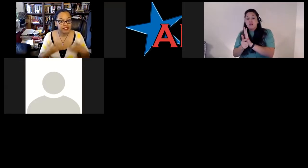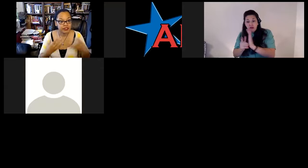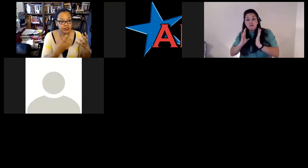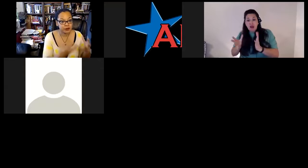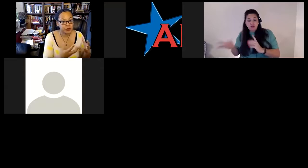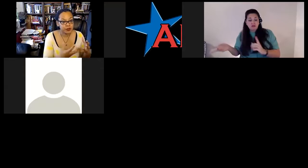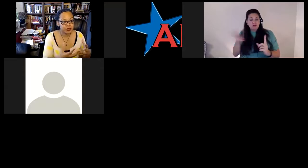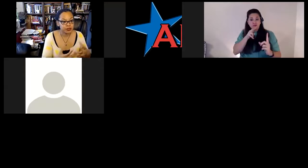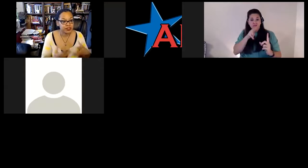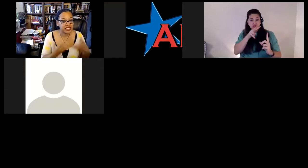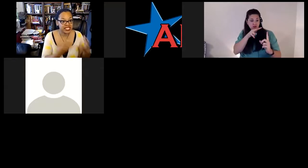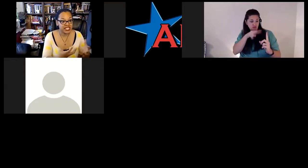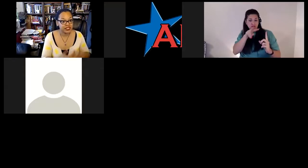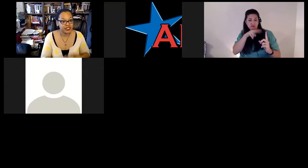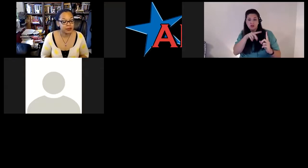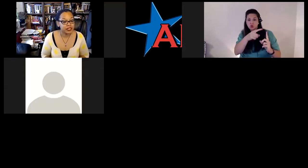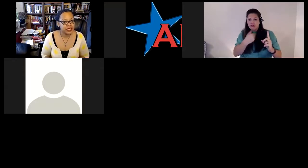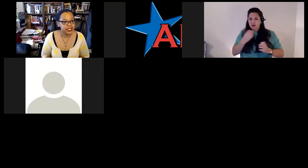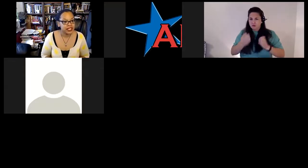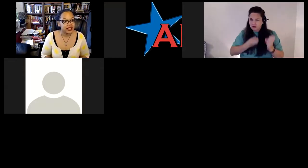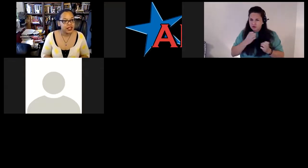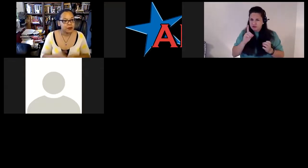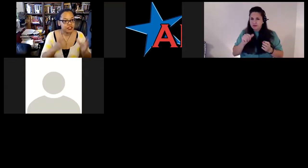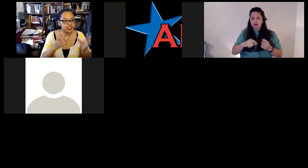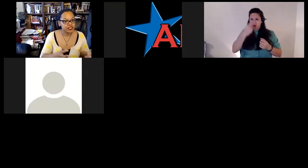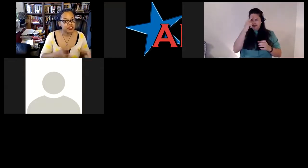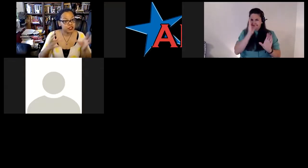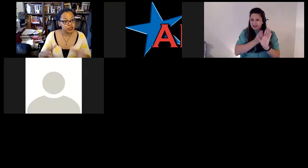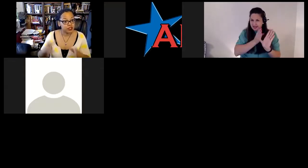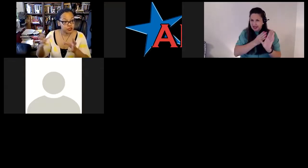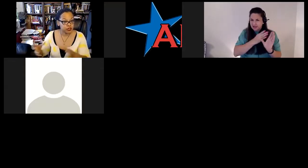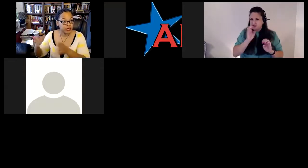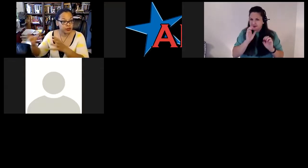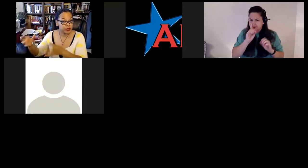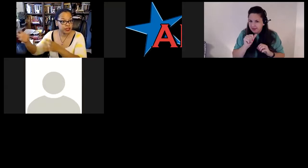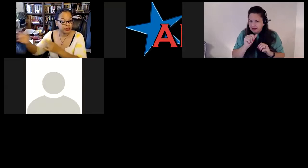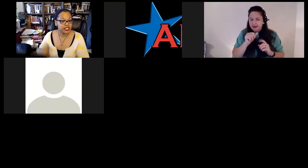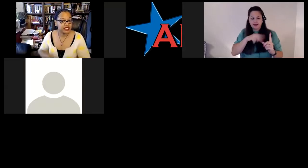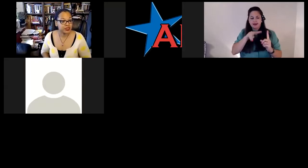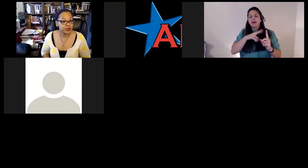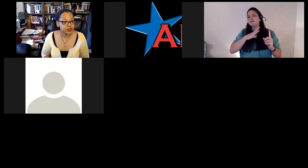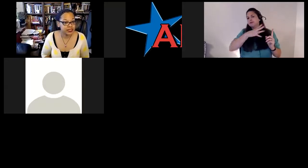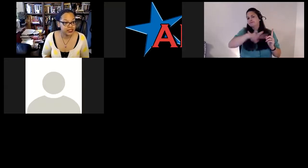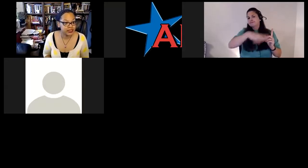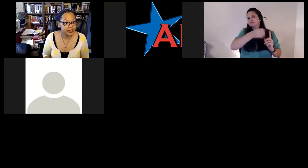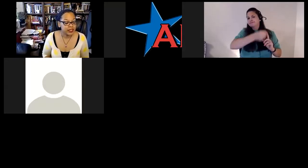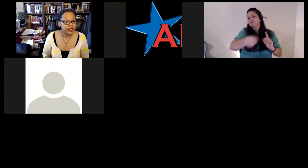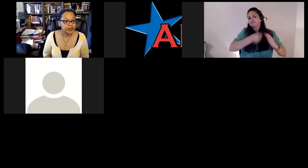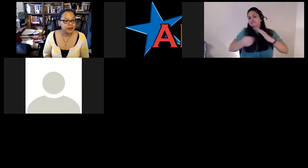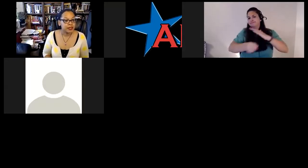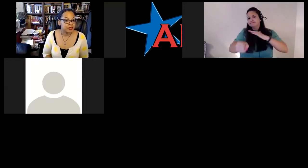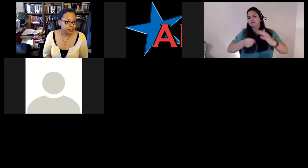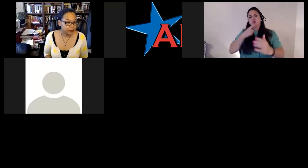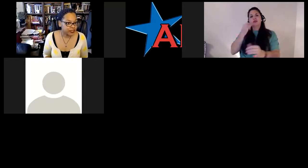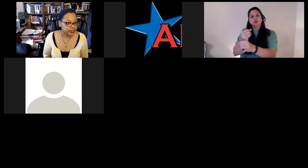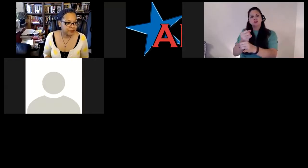having some sort of emotional or psychiatric disability, which then also sort of railroads them into institutionalization.